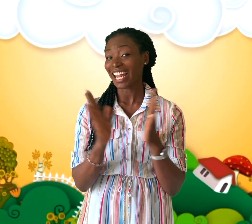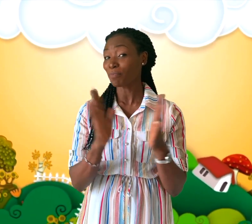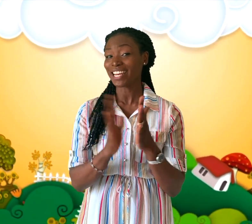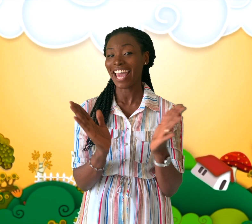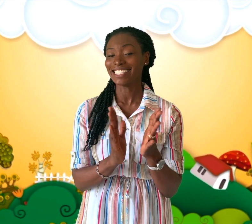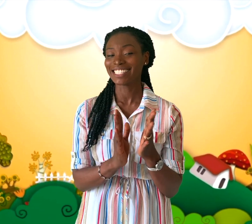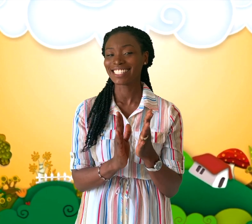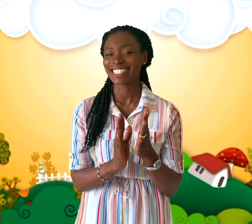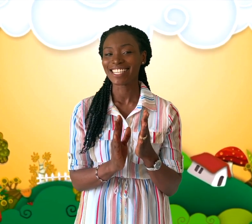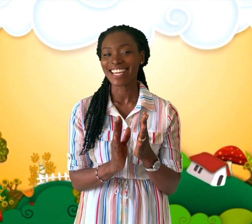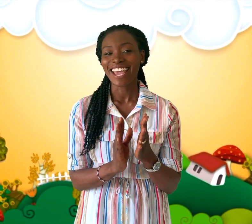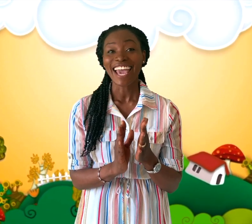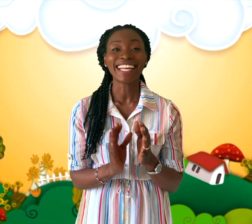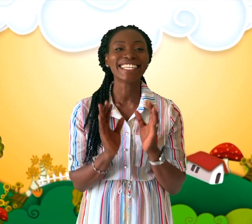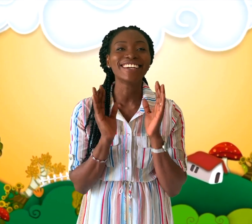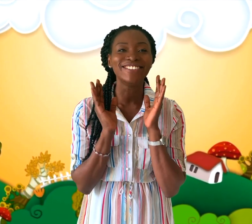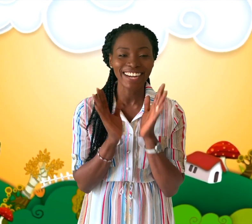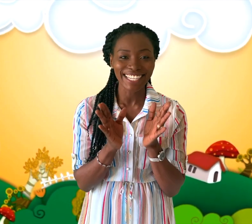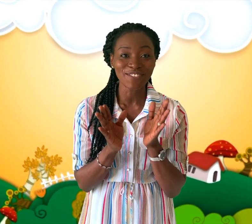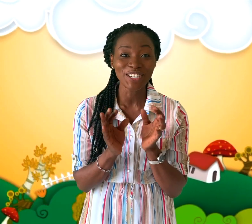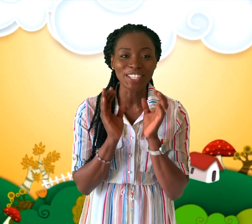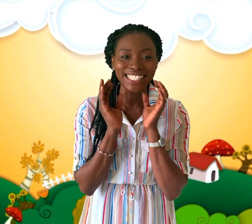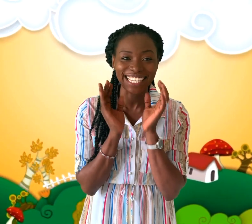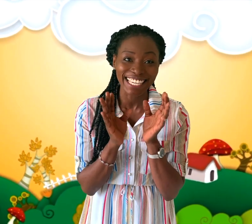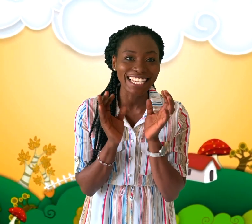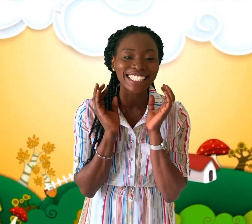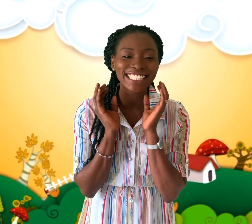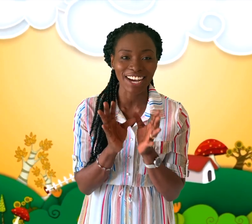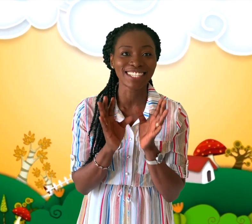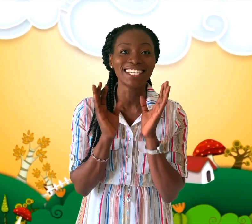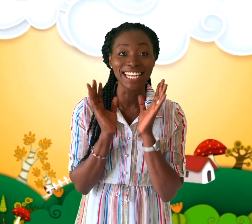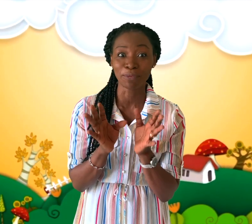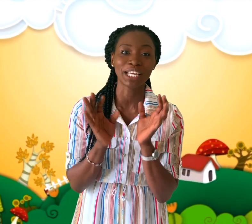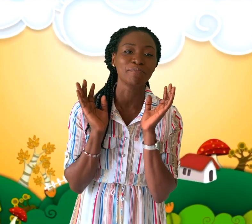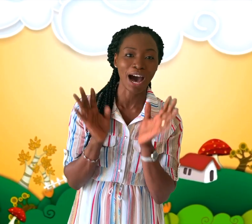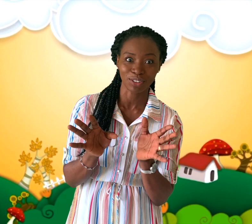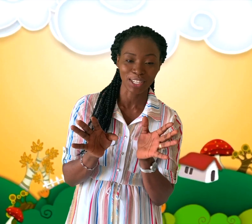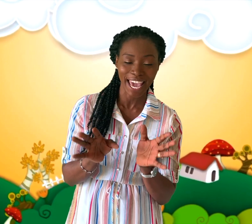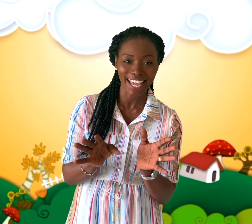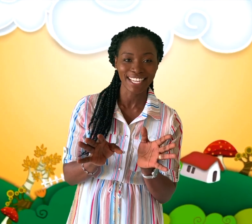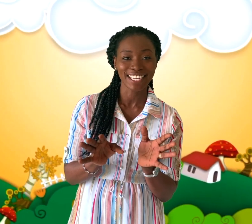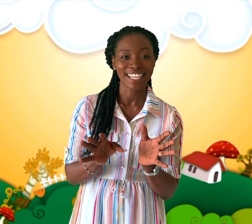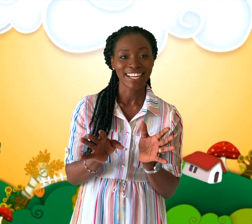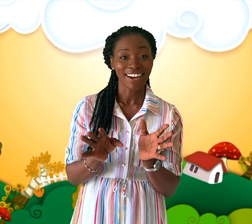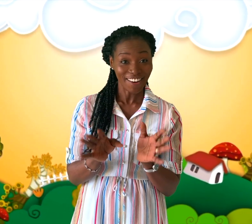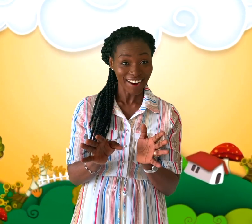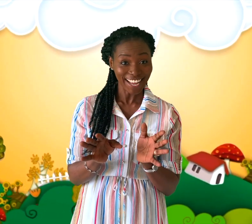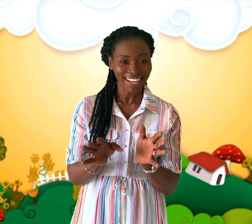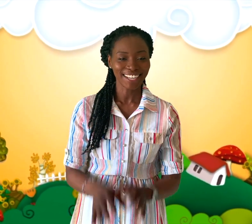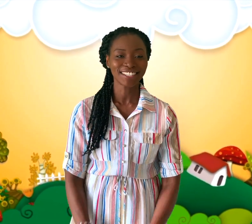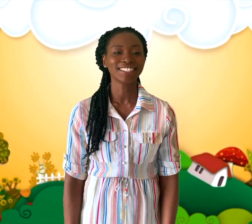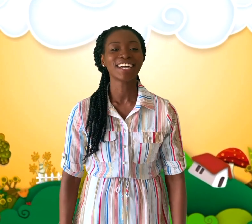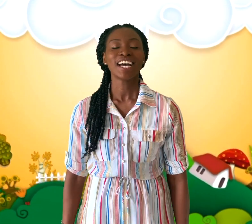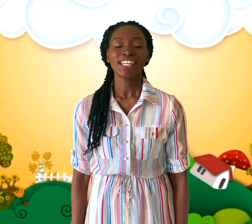your clapping hands and get ready with your singing and shouting lips and mouths, okay? All